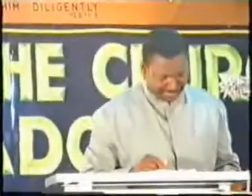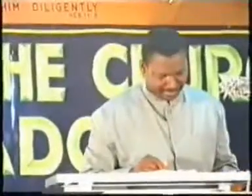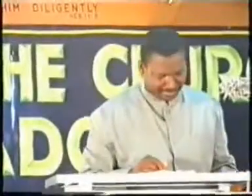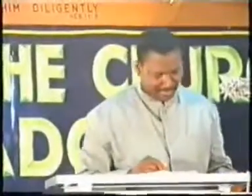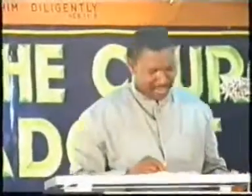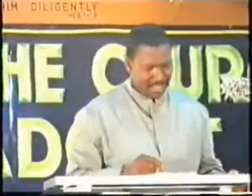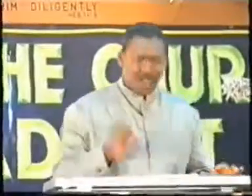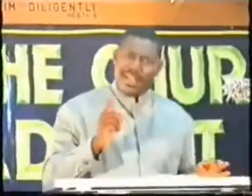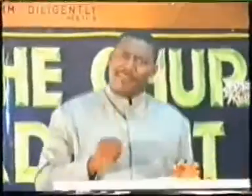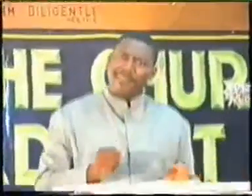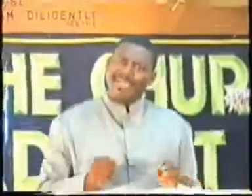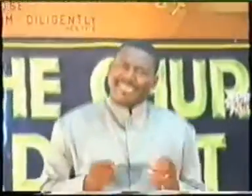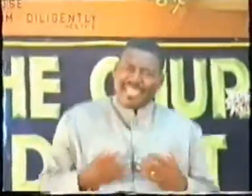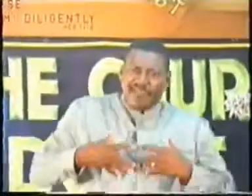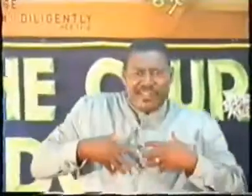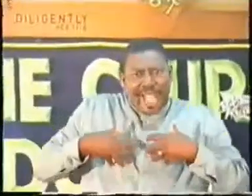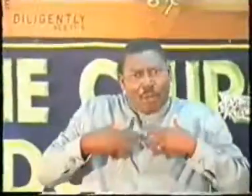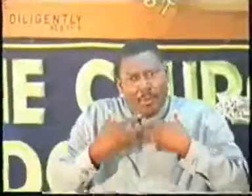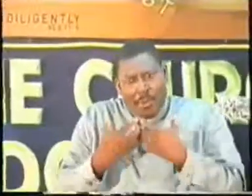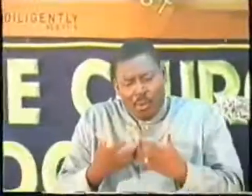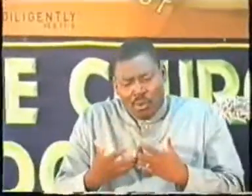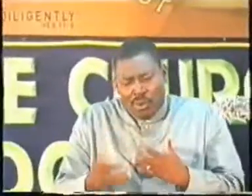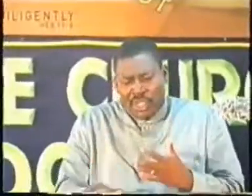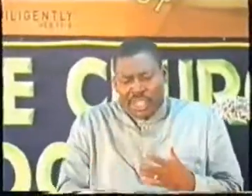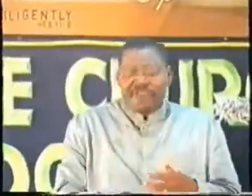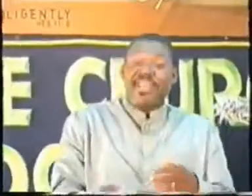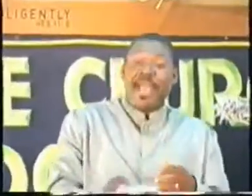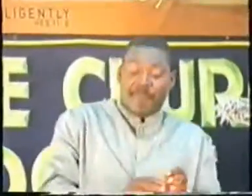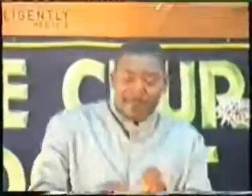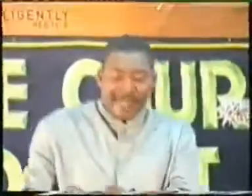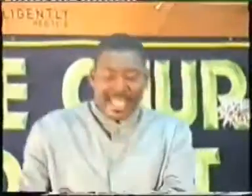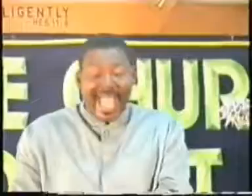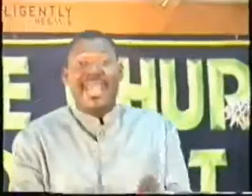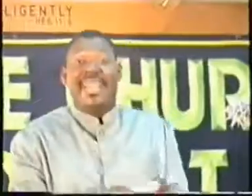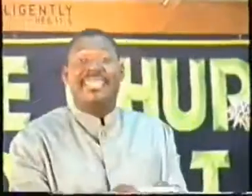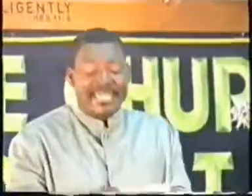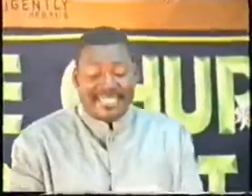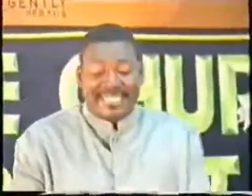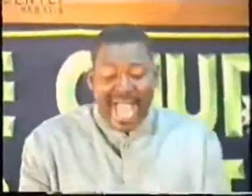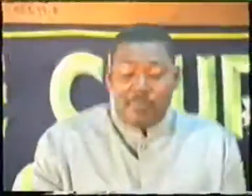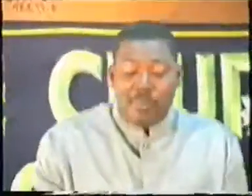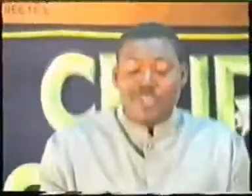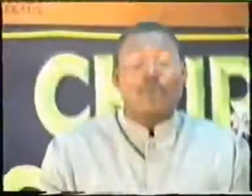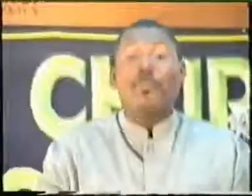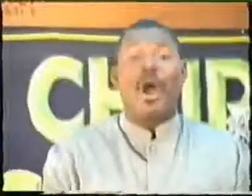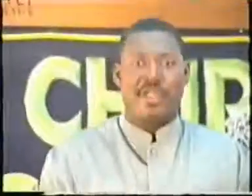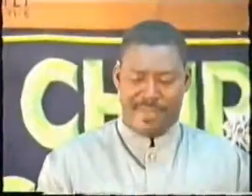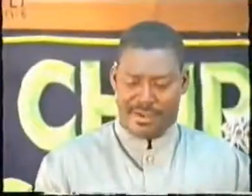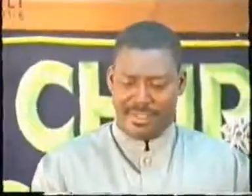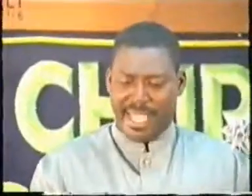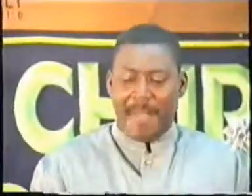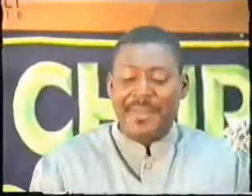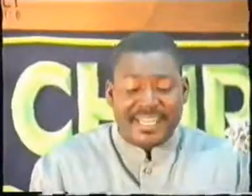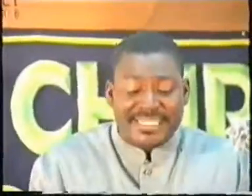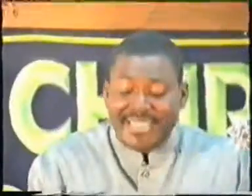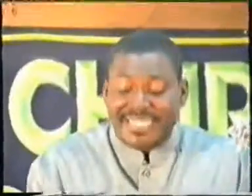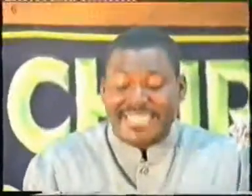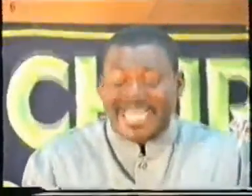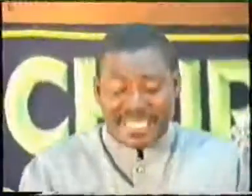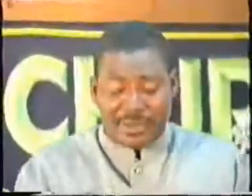hotchet. William, say a free Akumamu, your free Yapim, and I a de Sika at Wau Yankupon Edumano, a